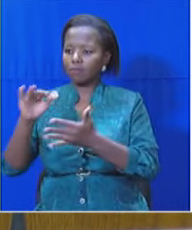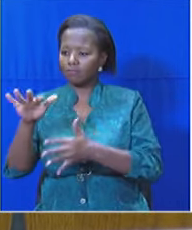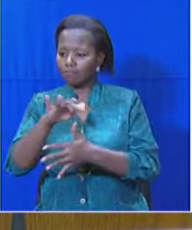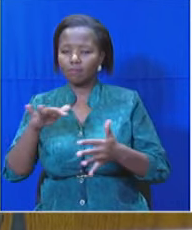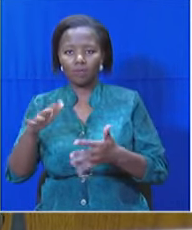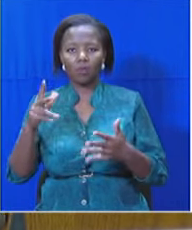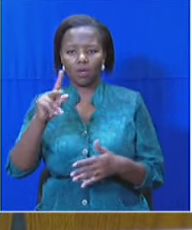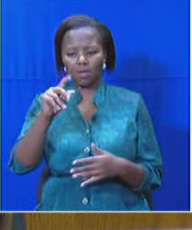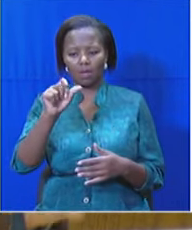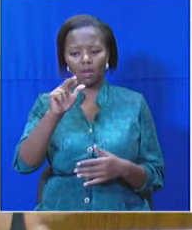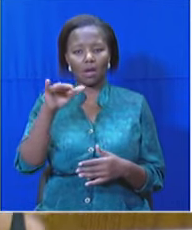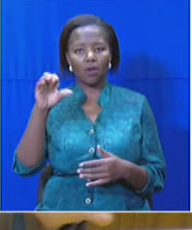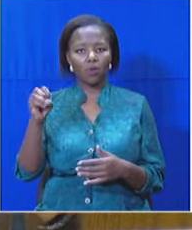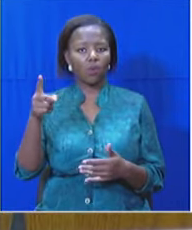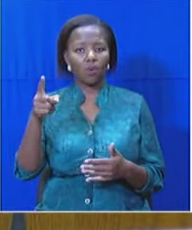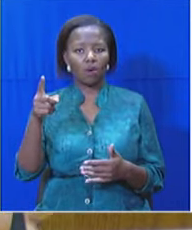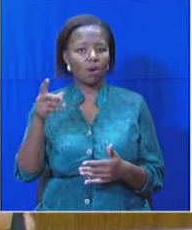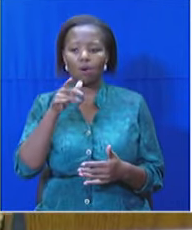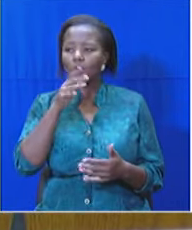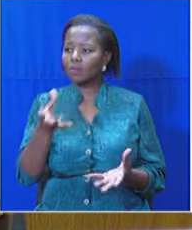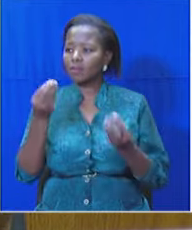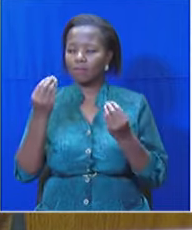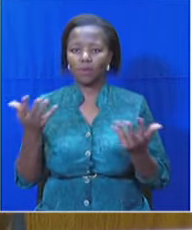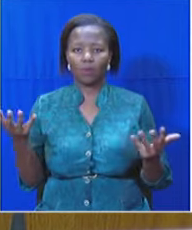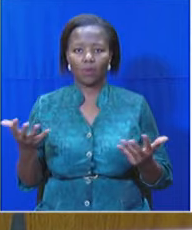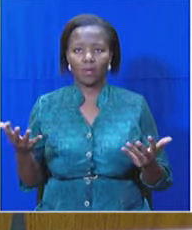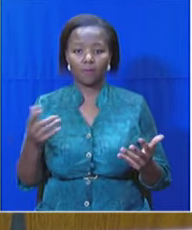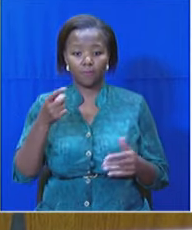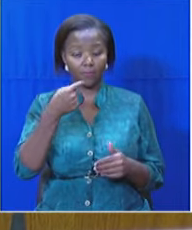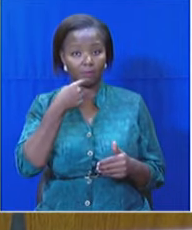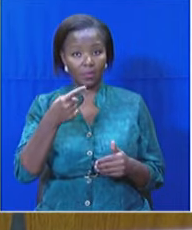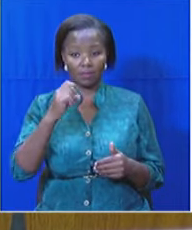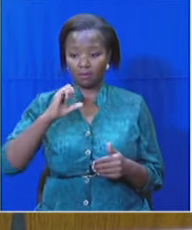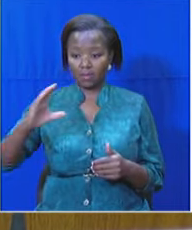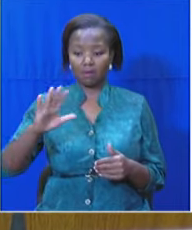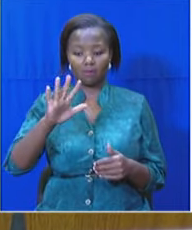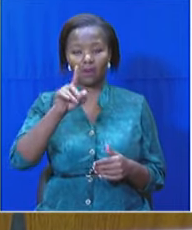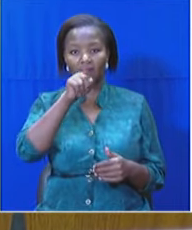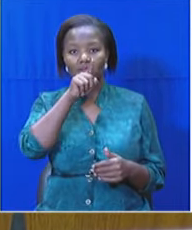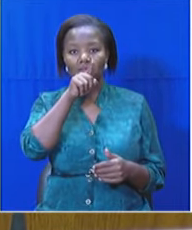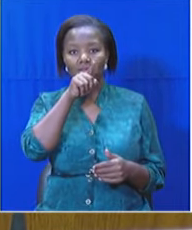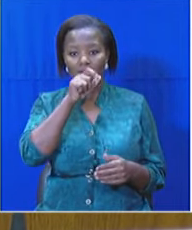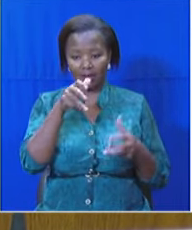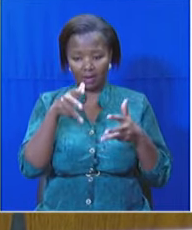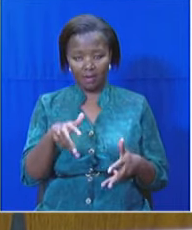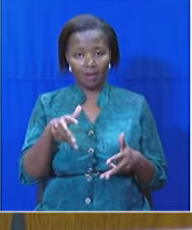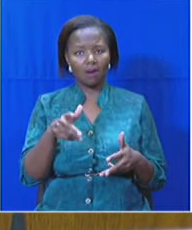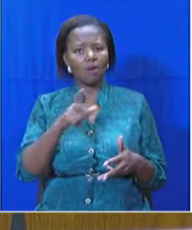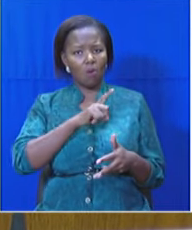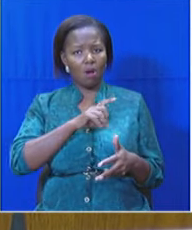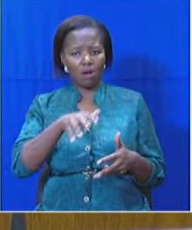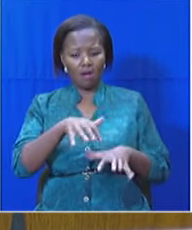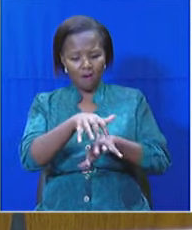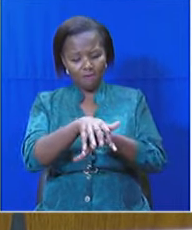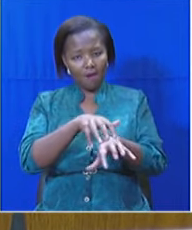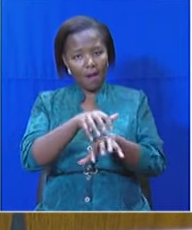for their stock? How are you going to say, this is your 5,000 portion? There's a reason why farms in South Africa is